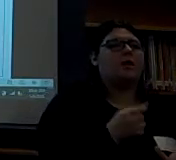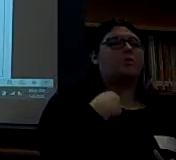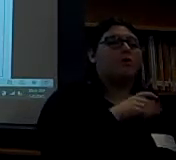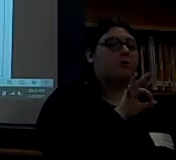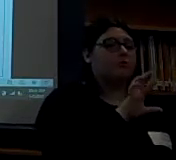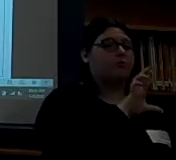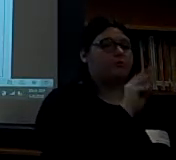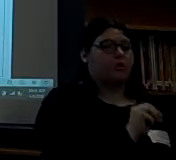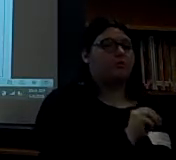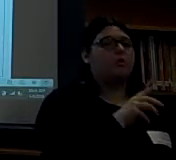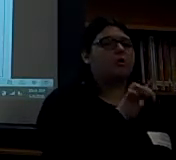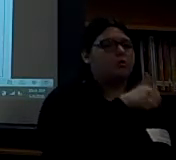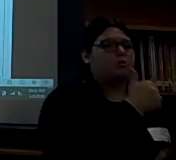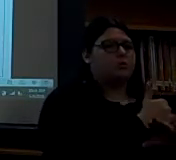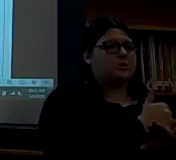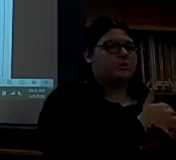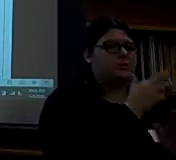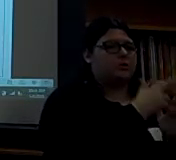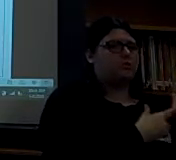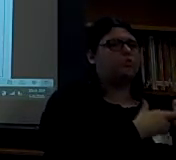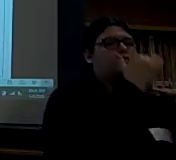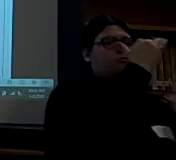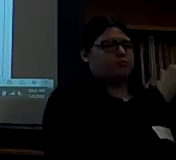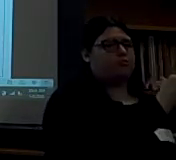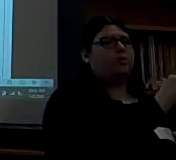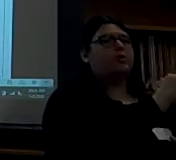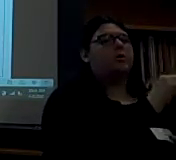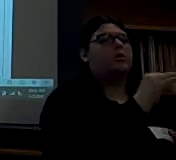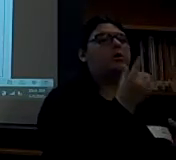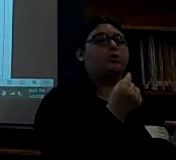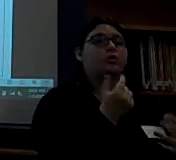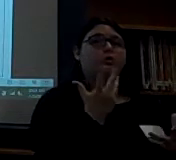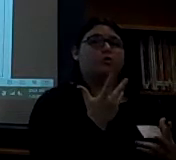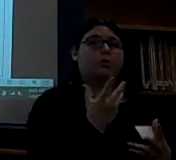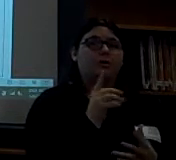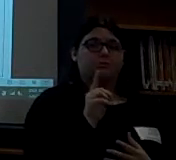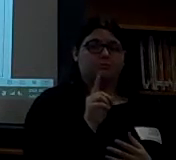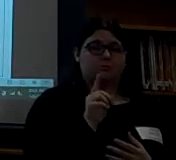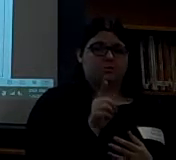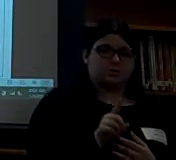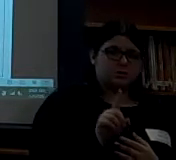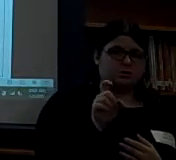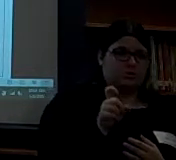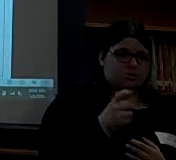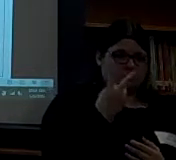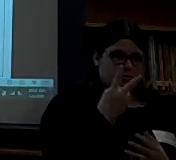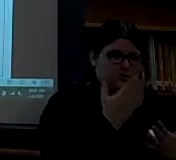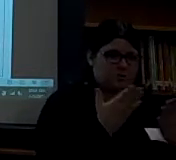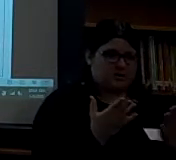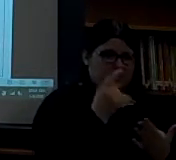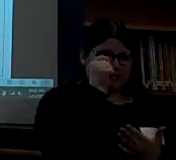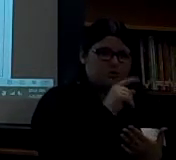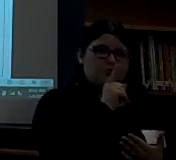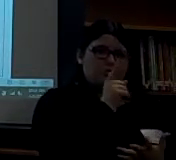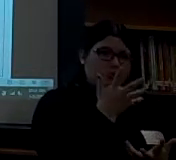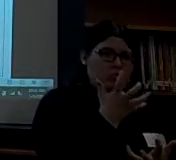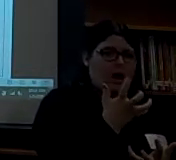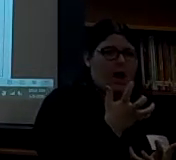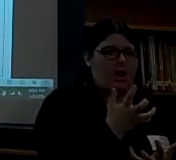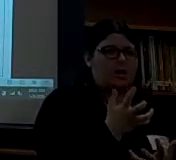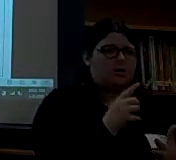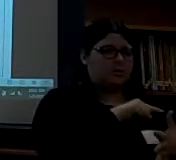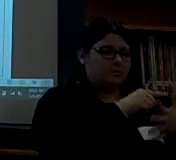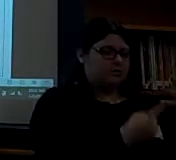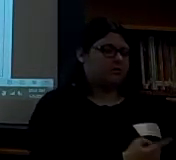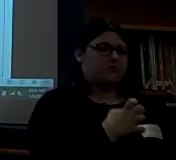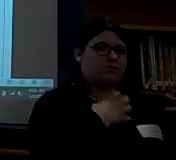as parents set the rules and set the boundaries. And then what we do is, to your point, there are two things that teenagers really, really want. So all five of